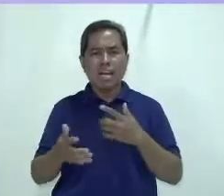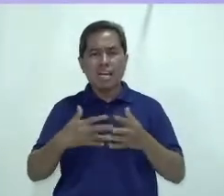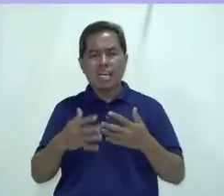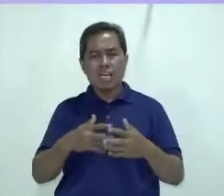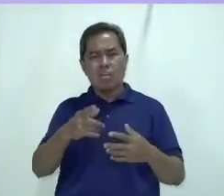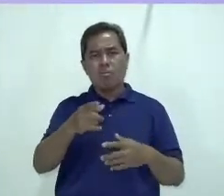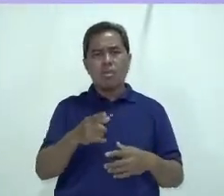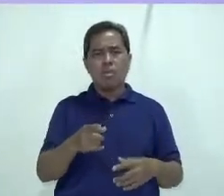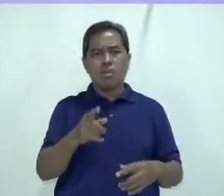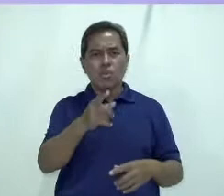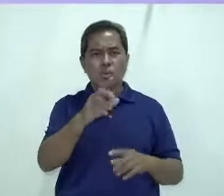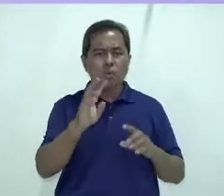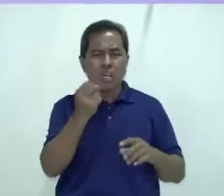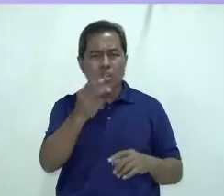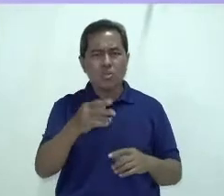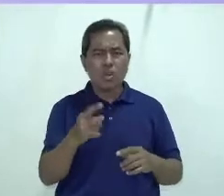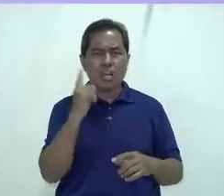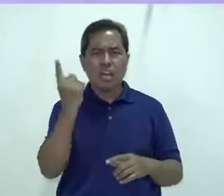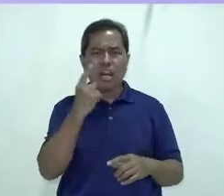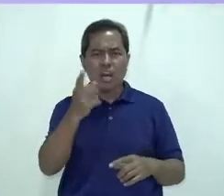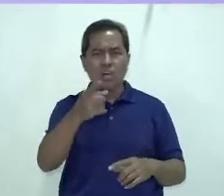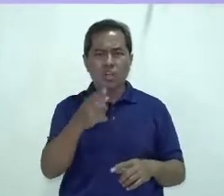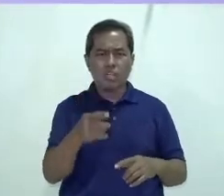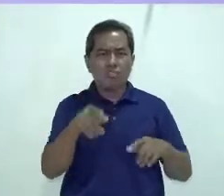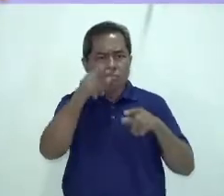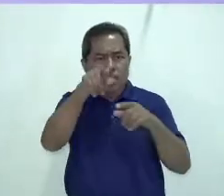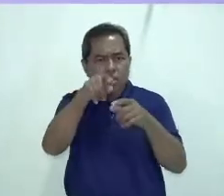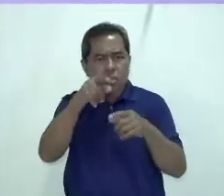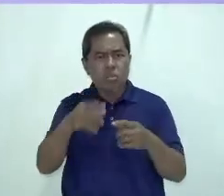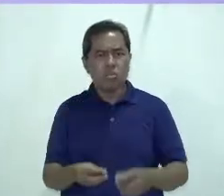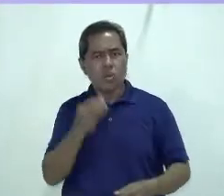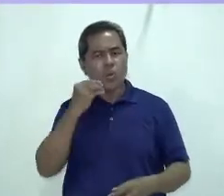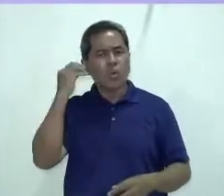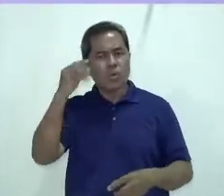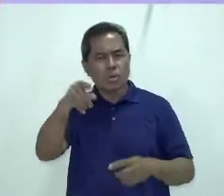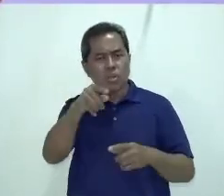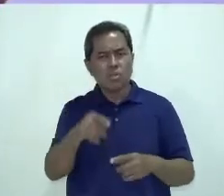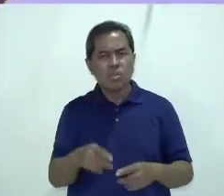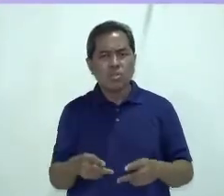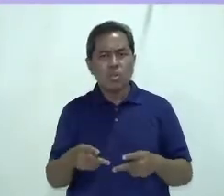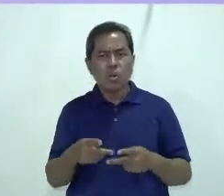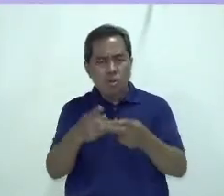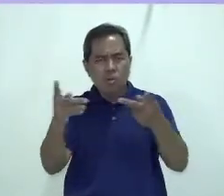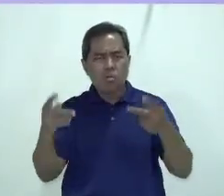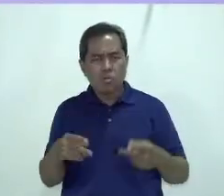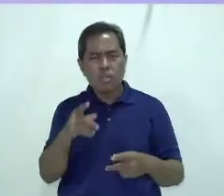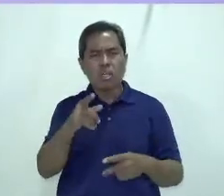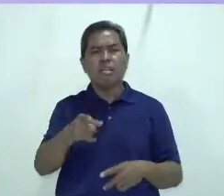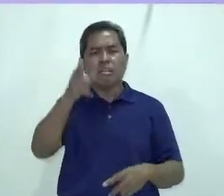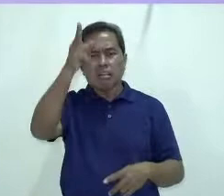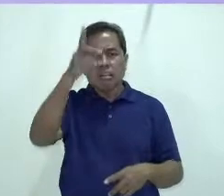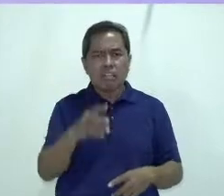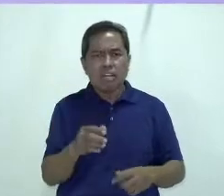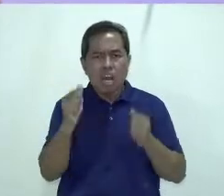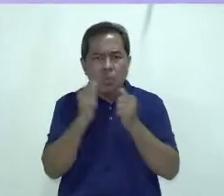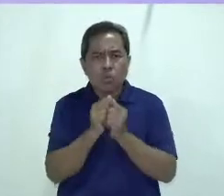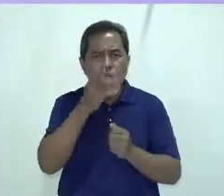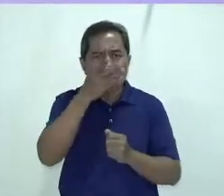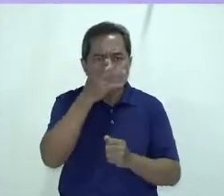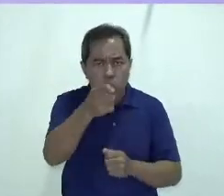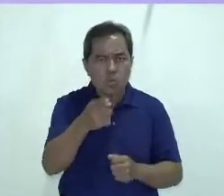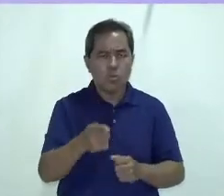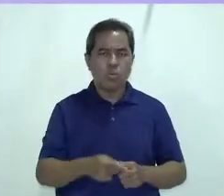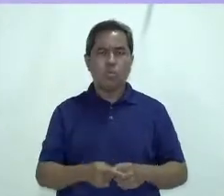you need to know that right there in your room, when you walk out of this space, God is gone before you and He is with